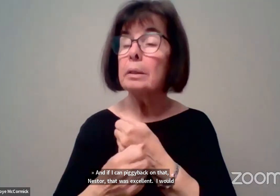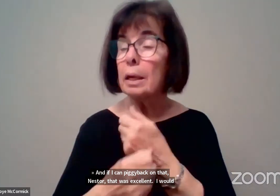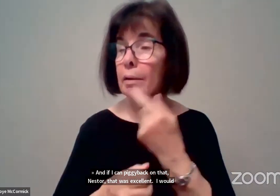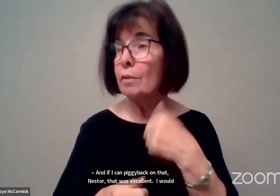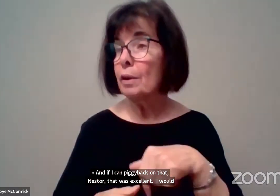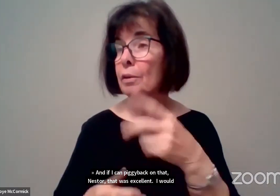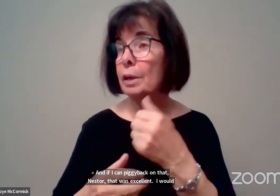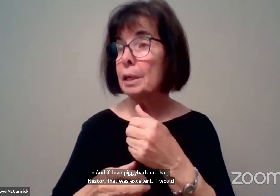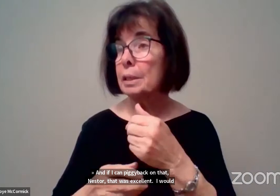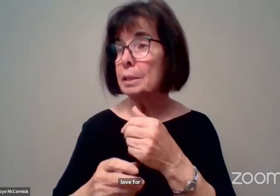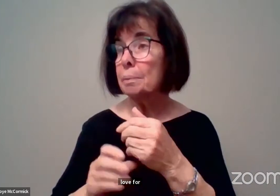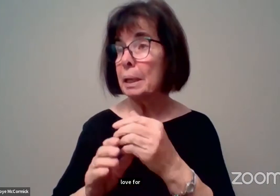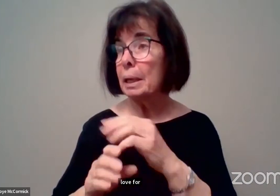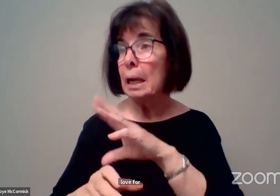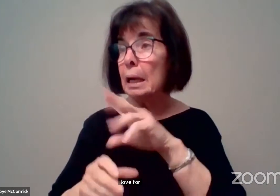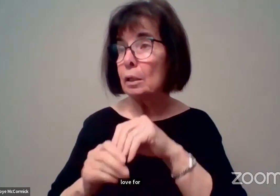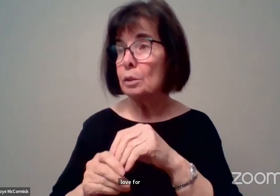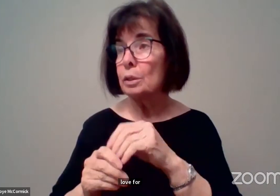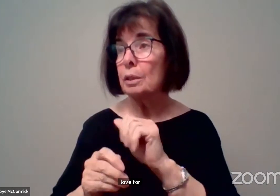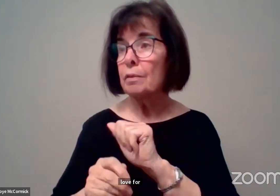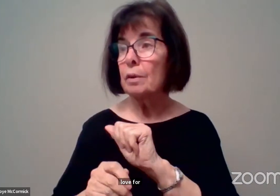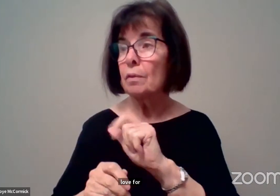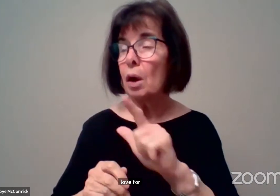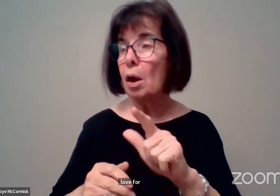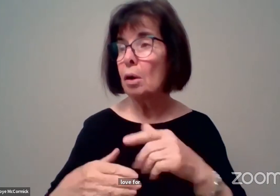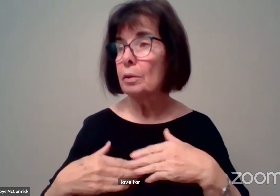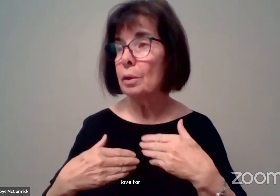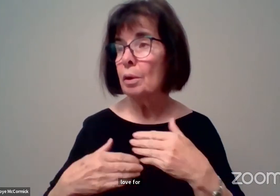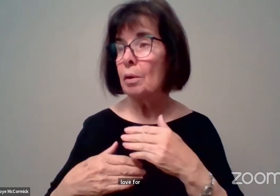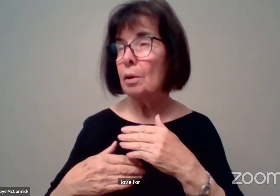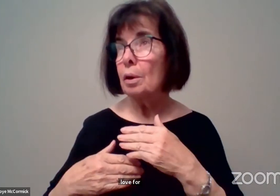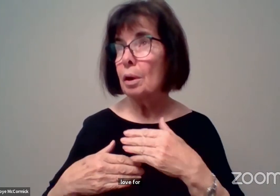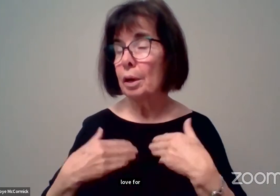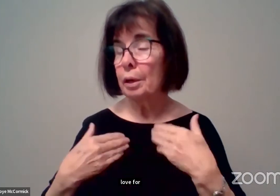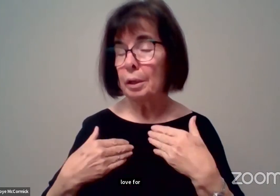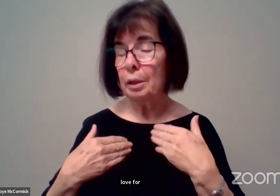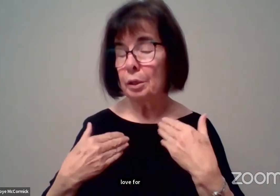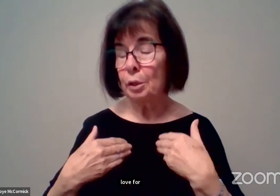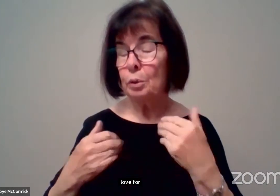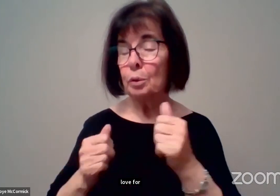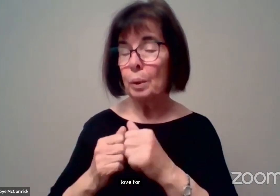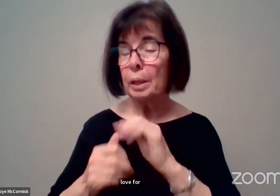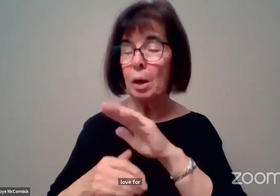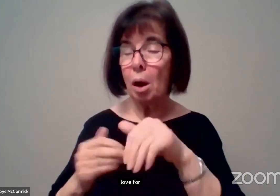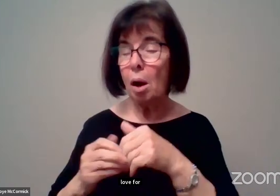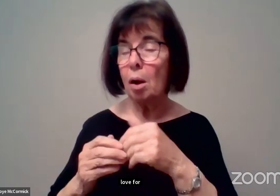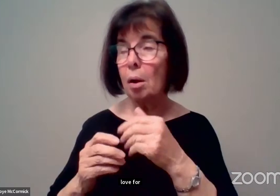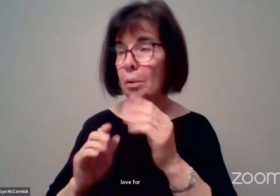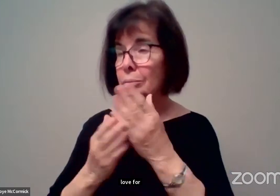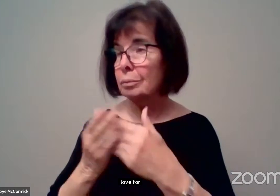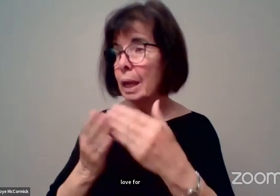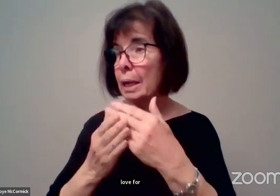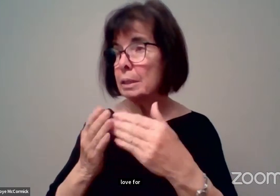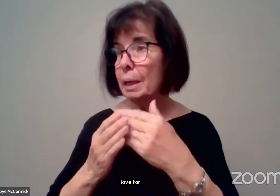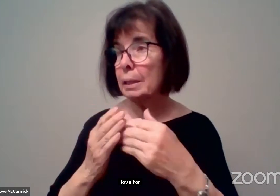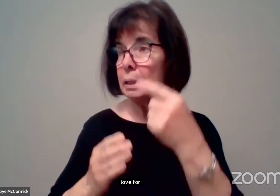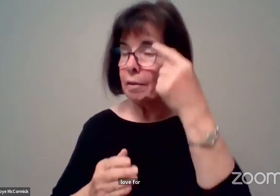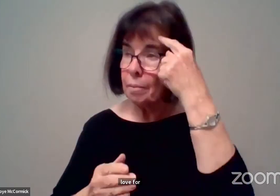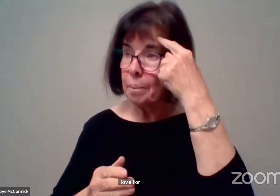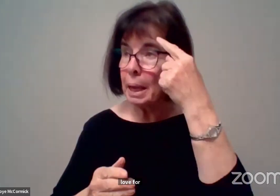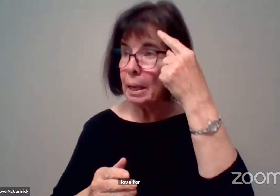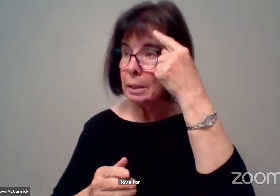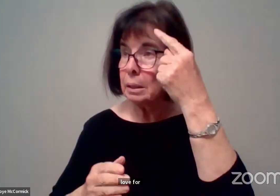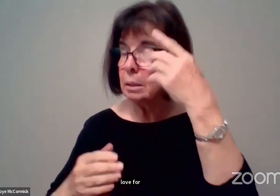in all aspects of mental health, COVID, and the even education, that we can,